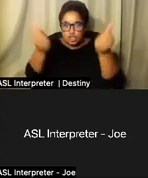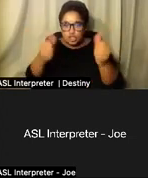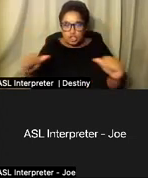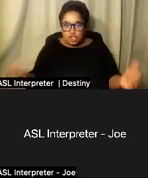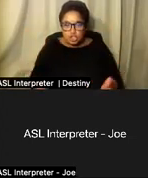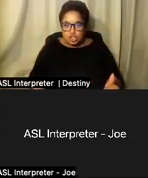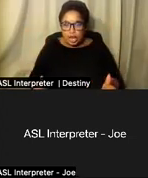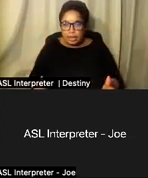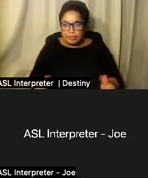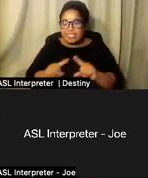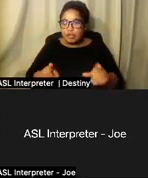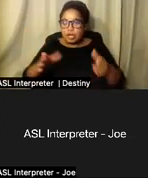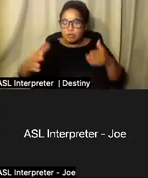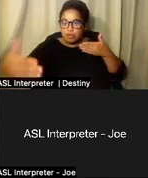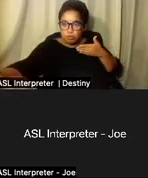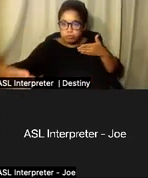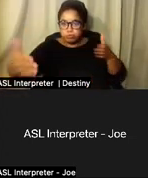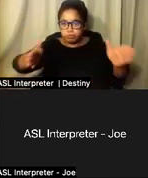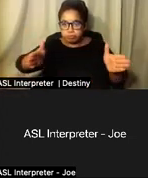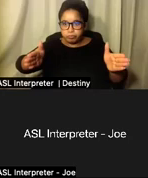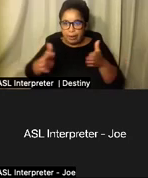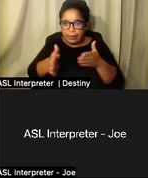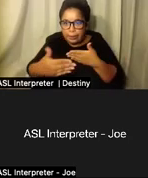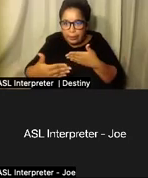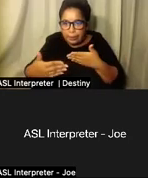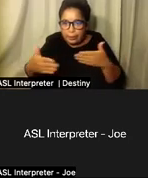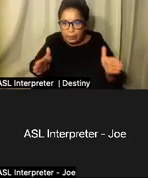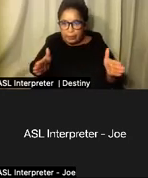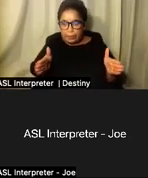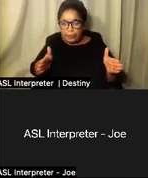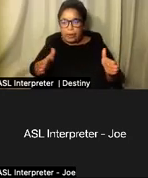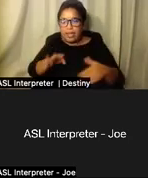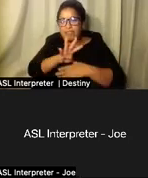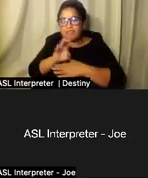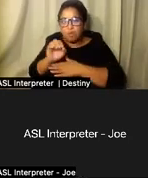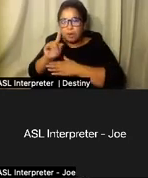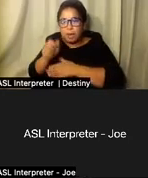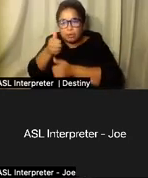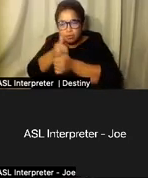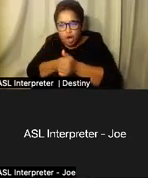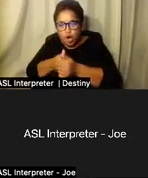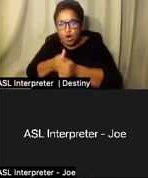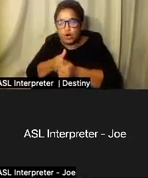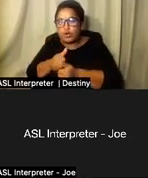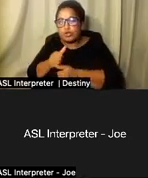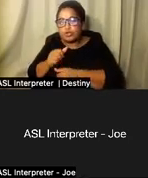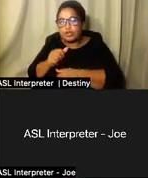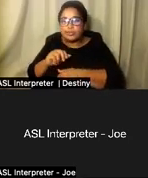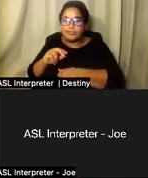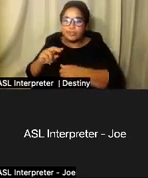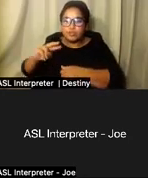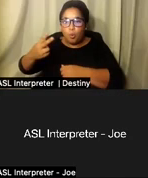of different dimension. And we're talking about 40 pounds per square inch of holding capacity for